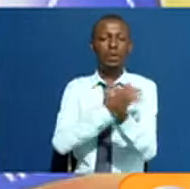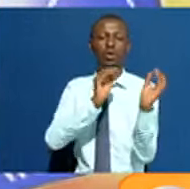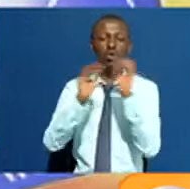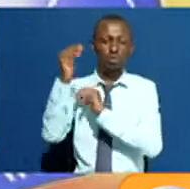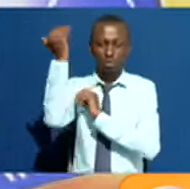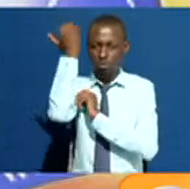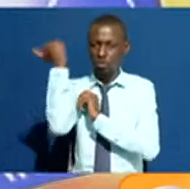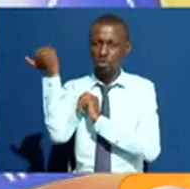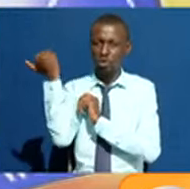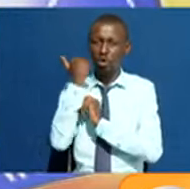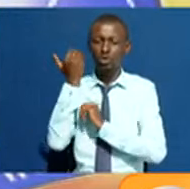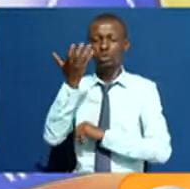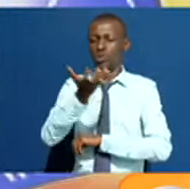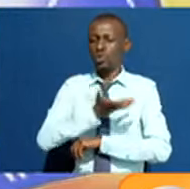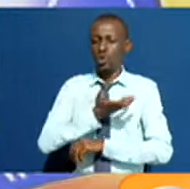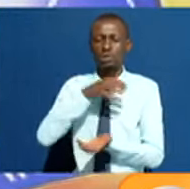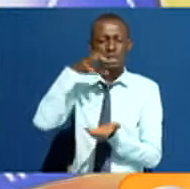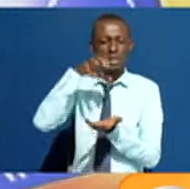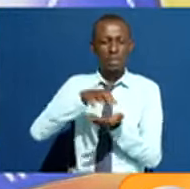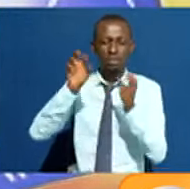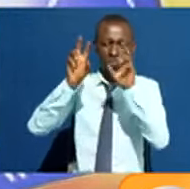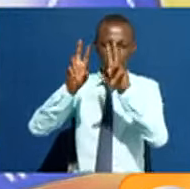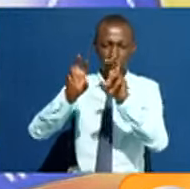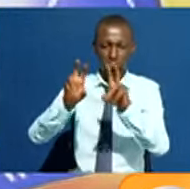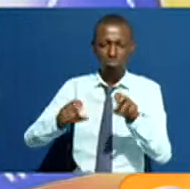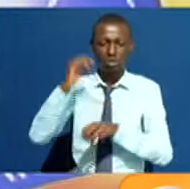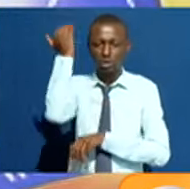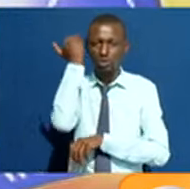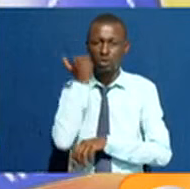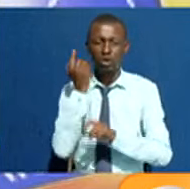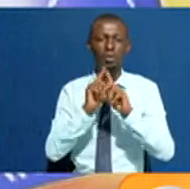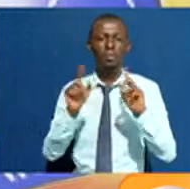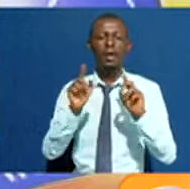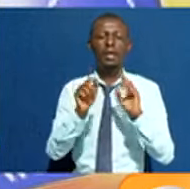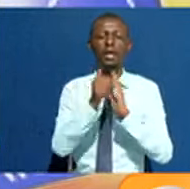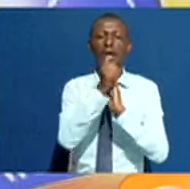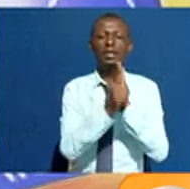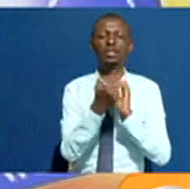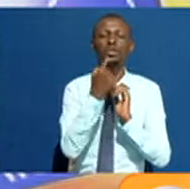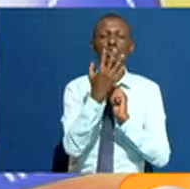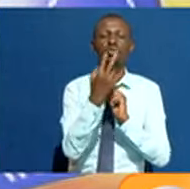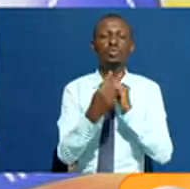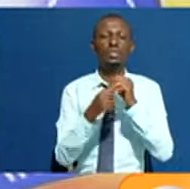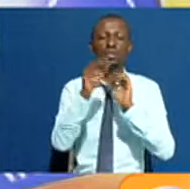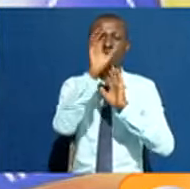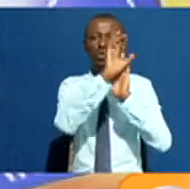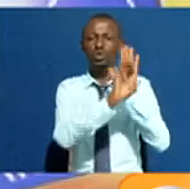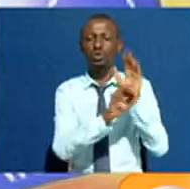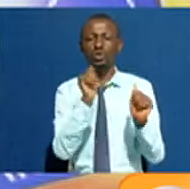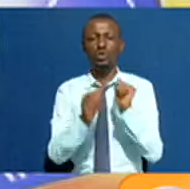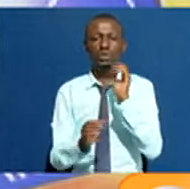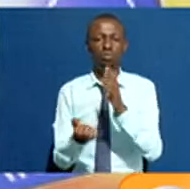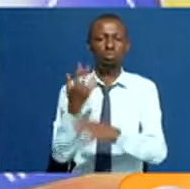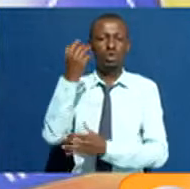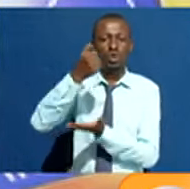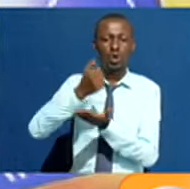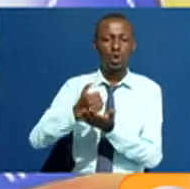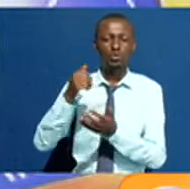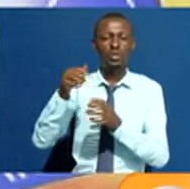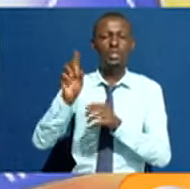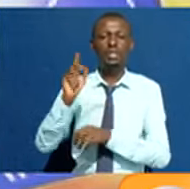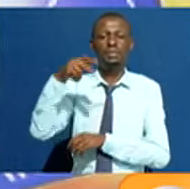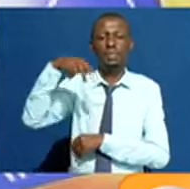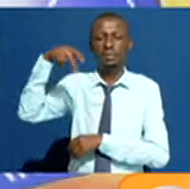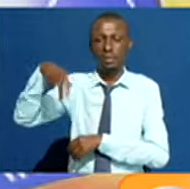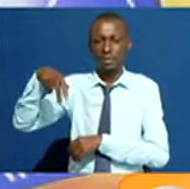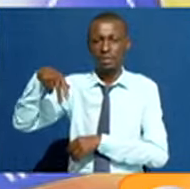own cases in court. But Article 257 of the Constitution that establishes the Office of the Director of